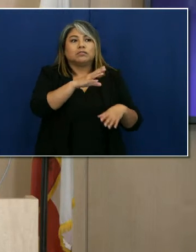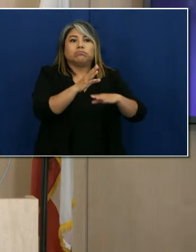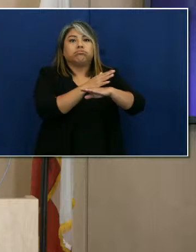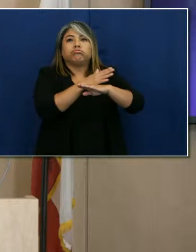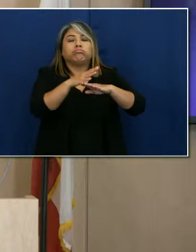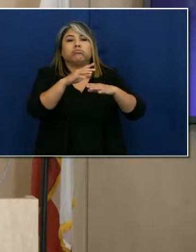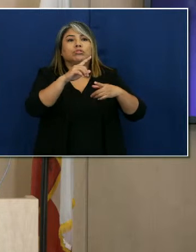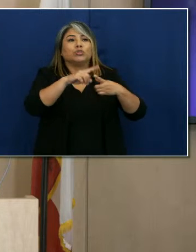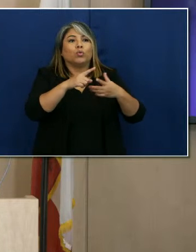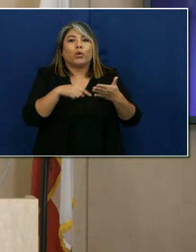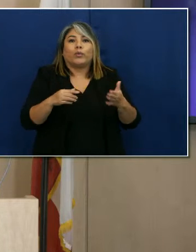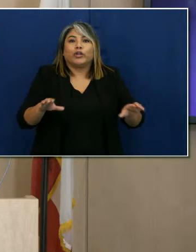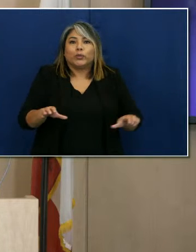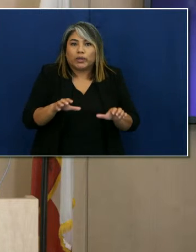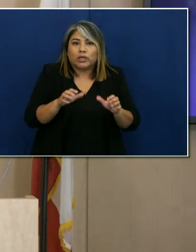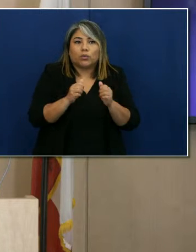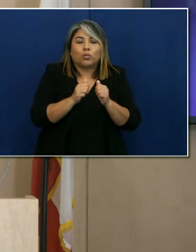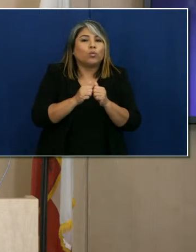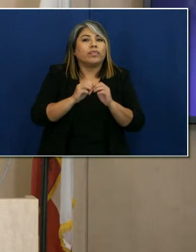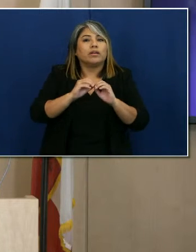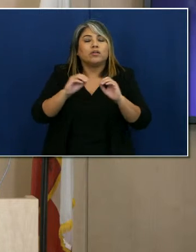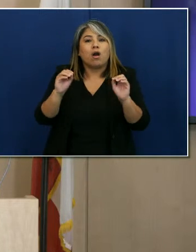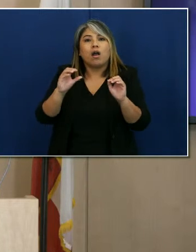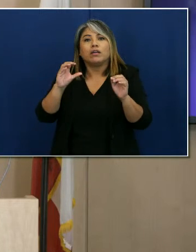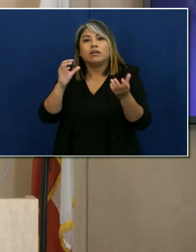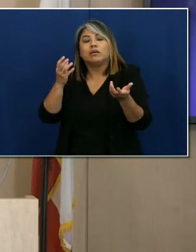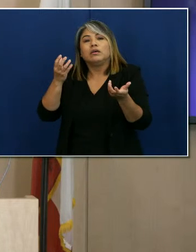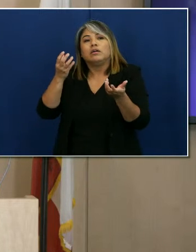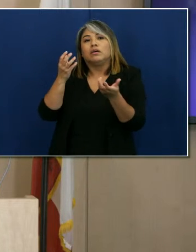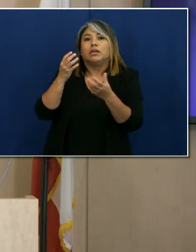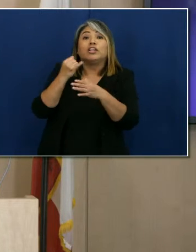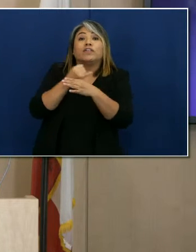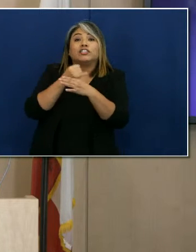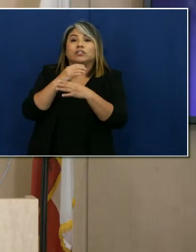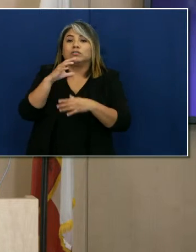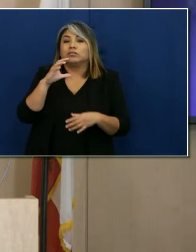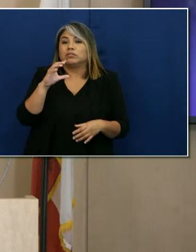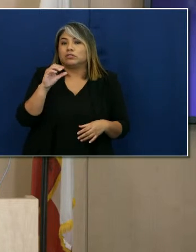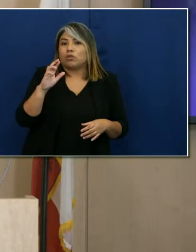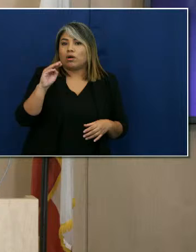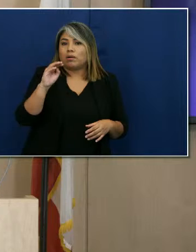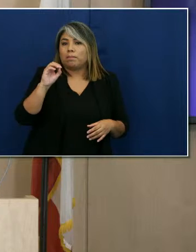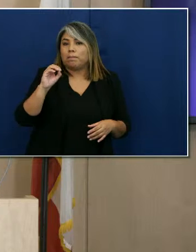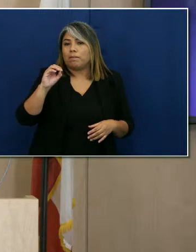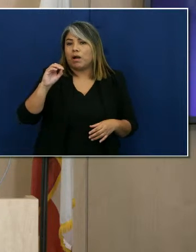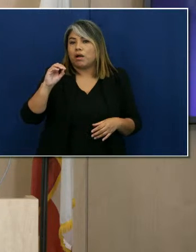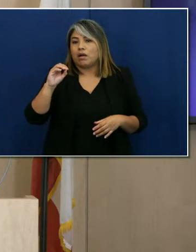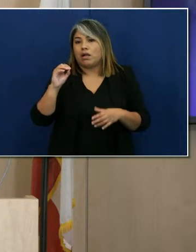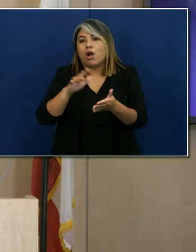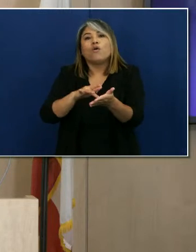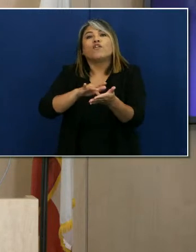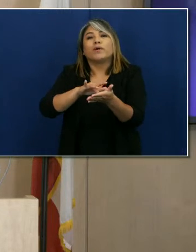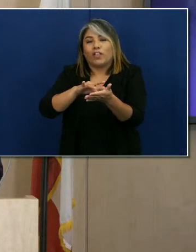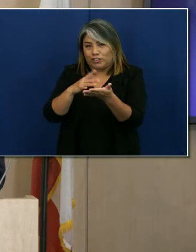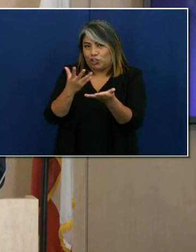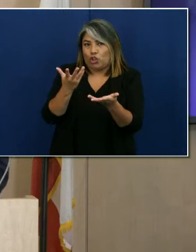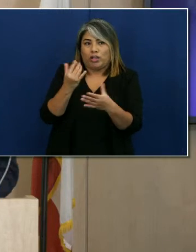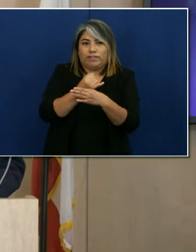what we are doing with non-pharmacologic interventions, but that is not an issue now and really should not be a